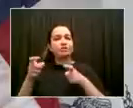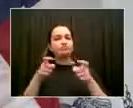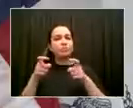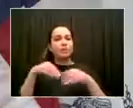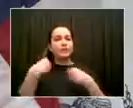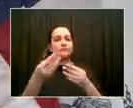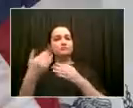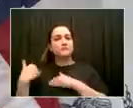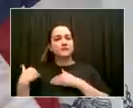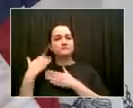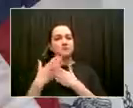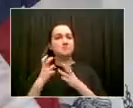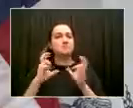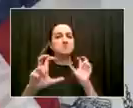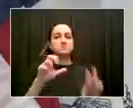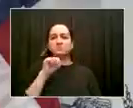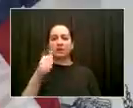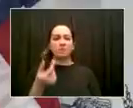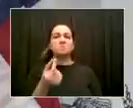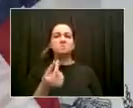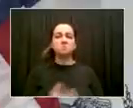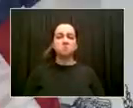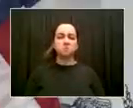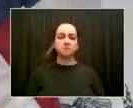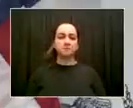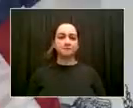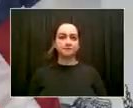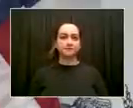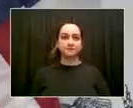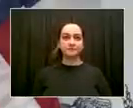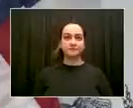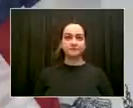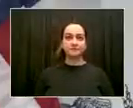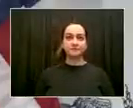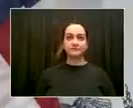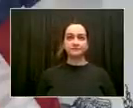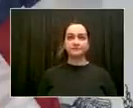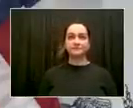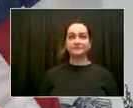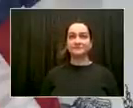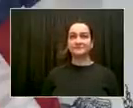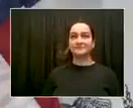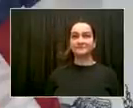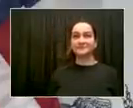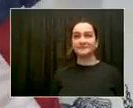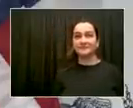I'm saying the right thing. You asked a question, what would it be like to actually effectively govern?